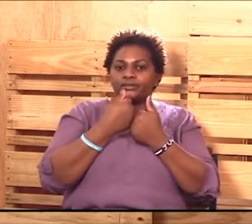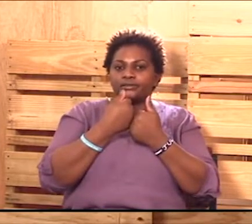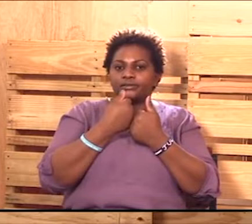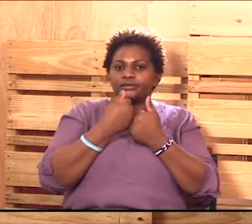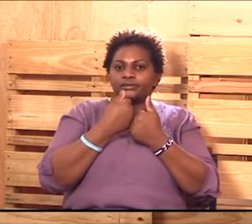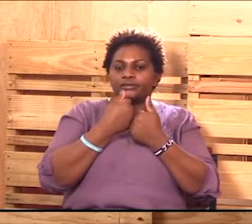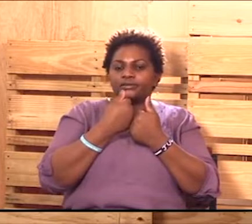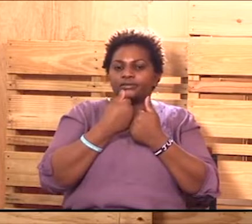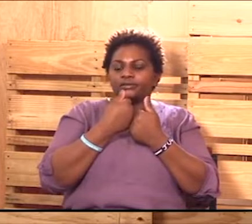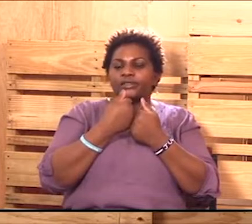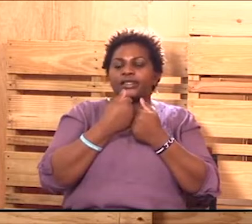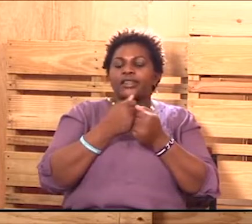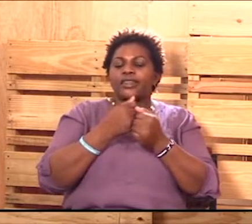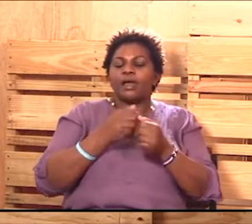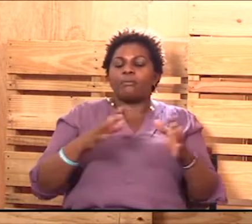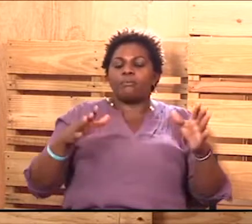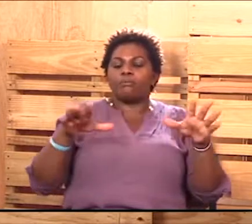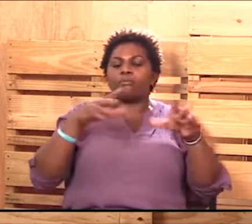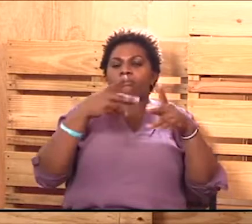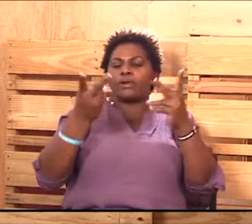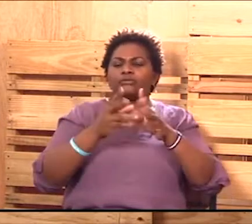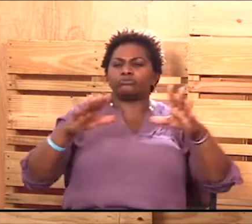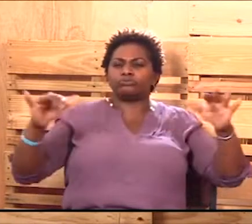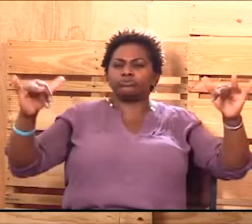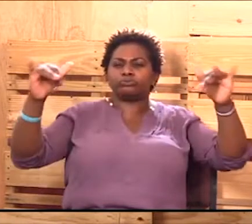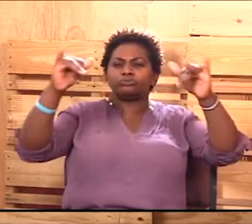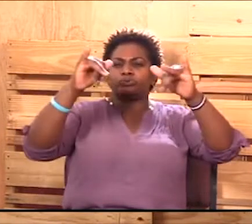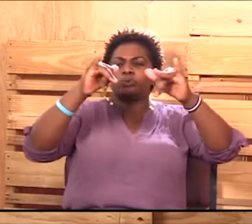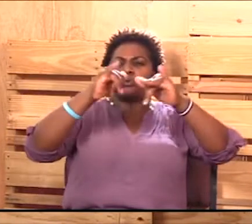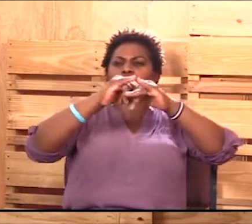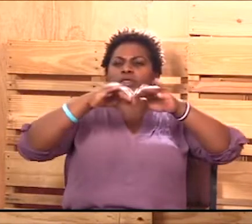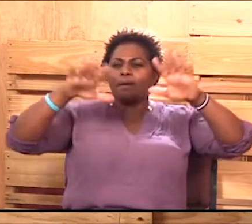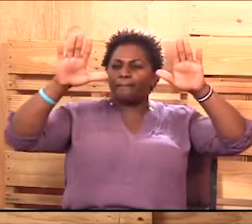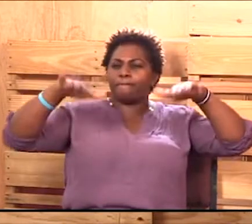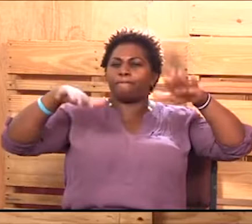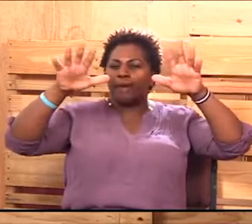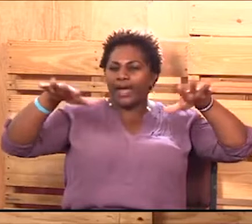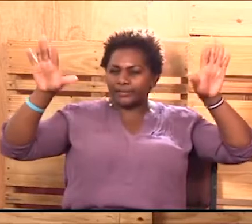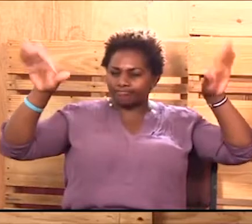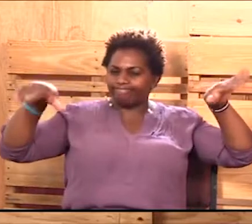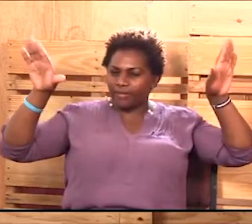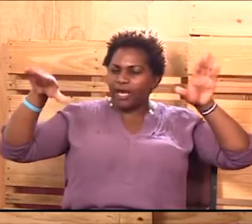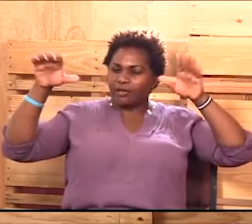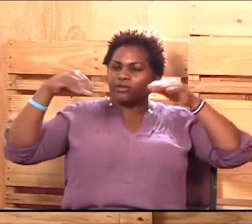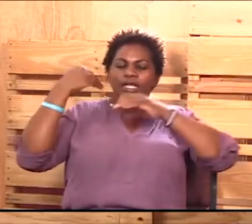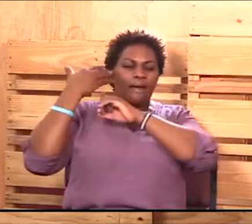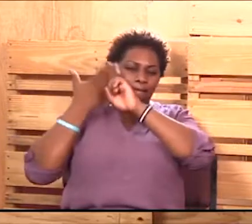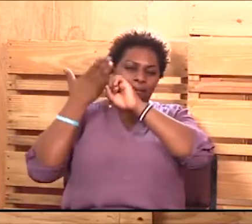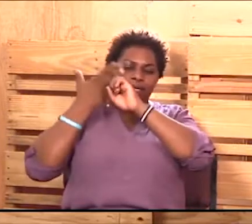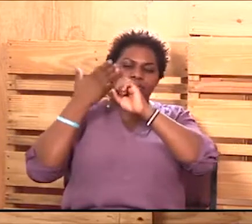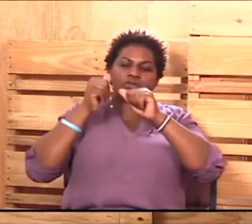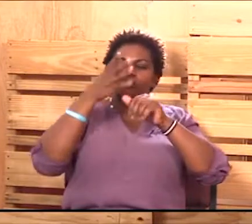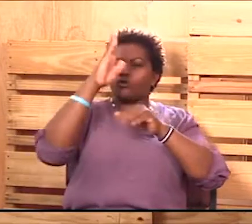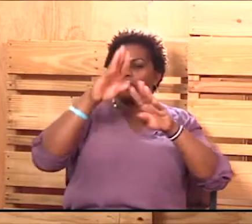the camp was covered, you know, with quail, which is the meat that God provided. And